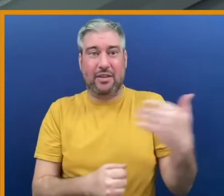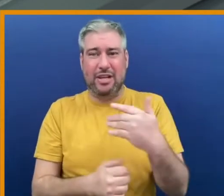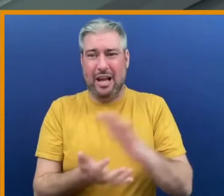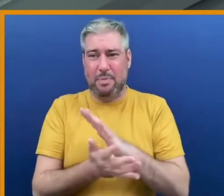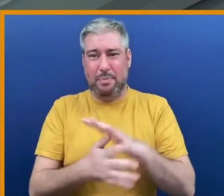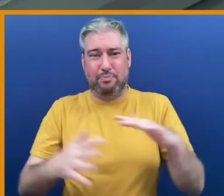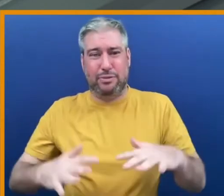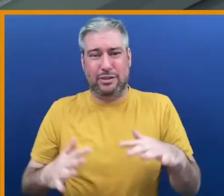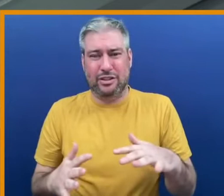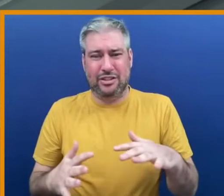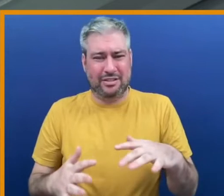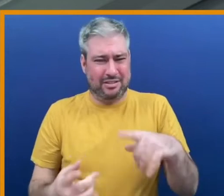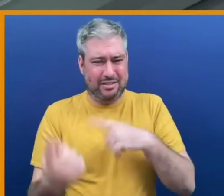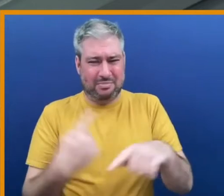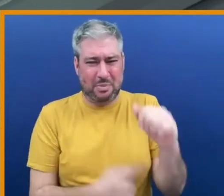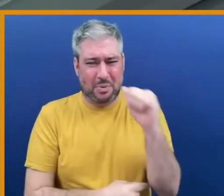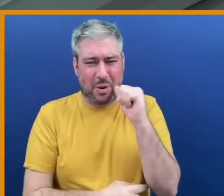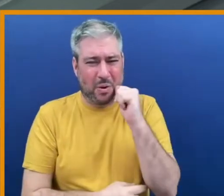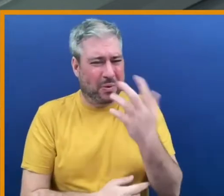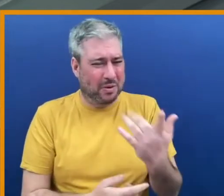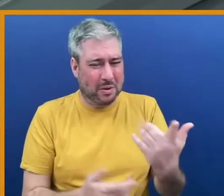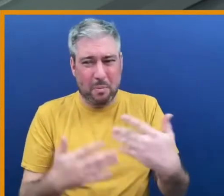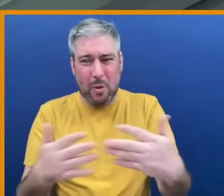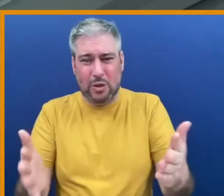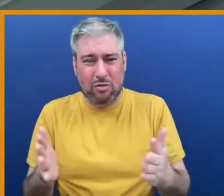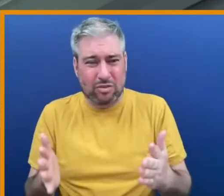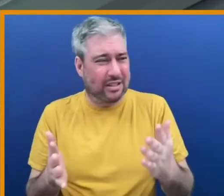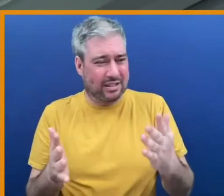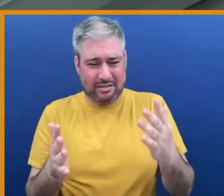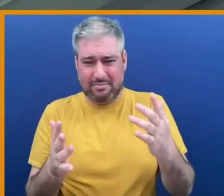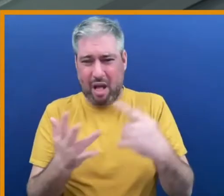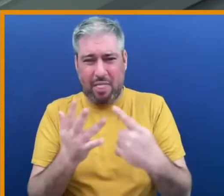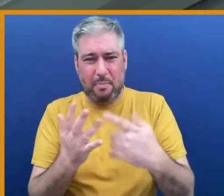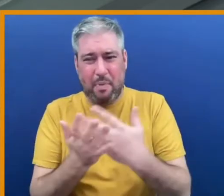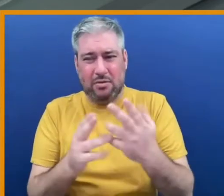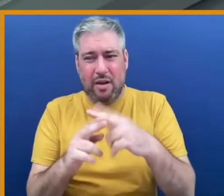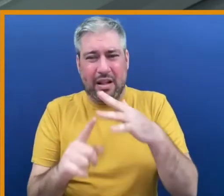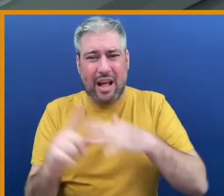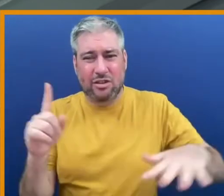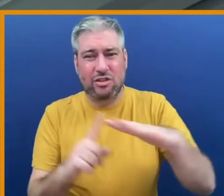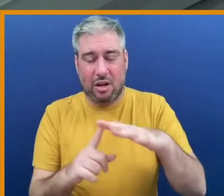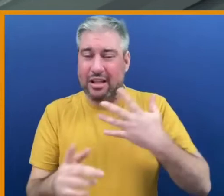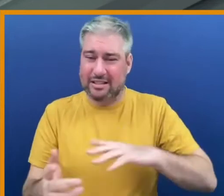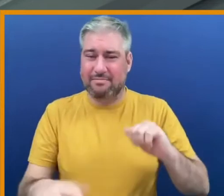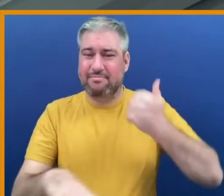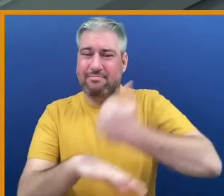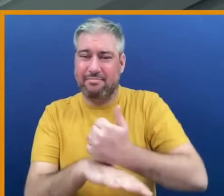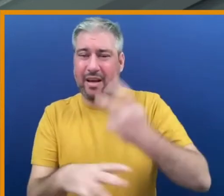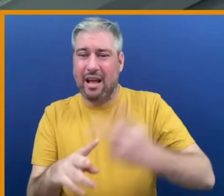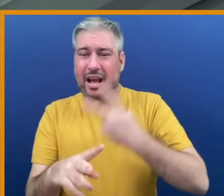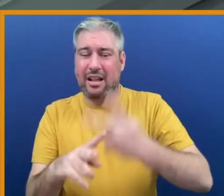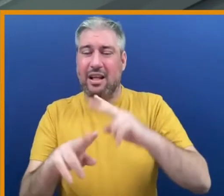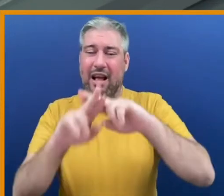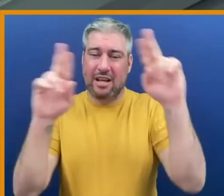our international development budget and use it to provide training and investment for developing countries to protect and restore